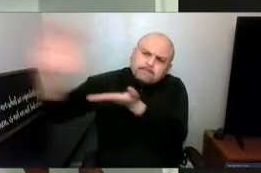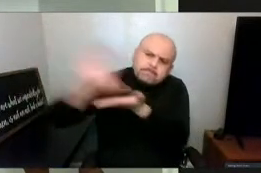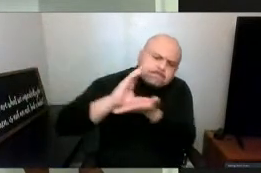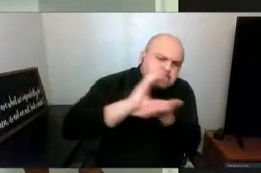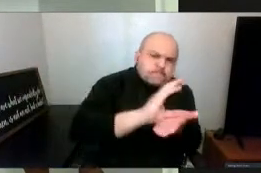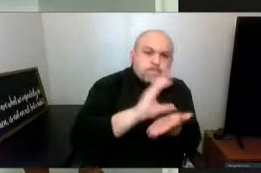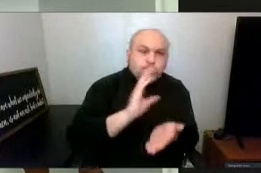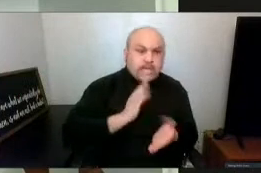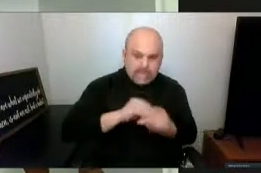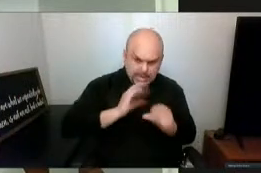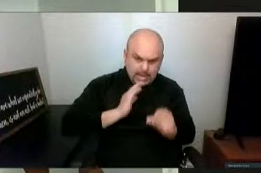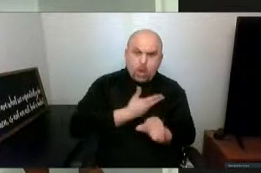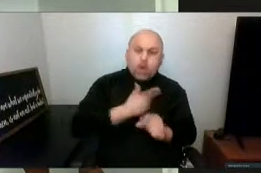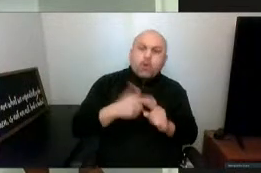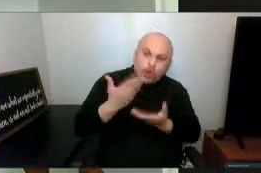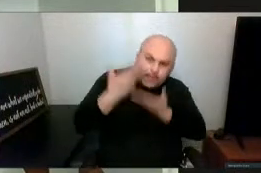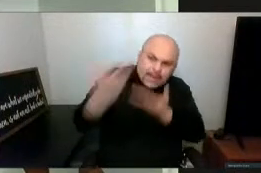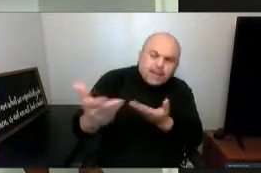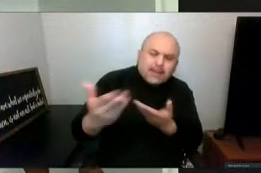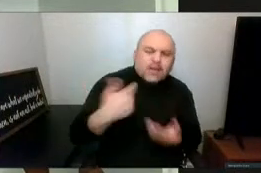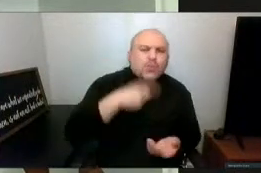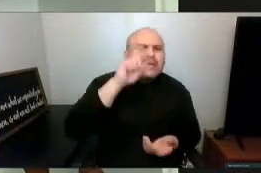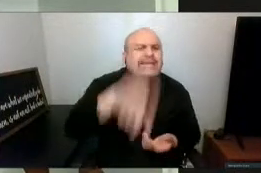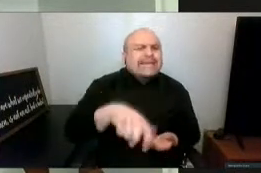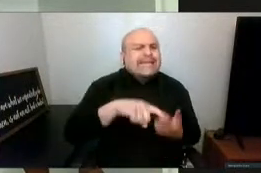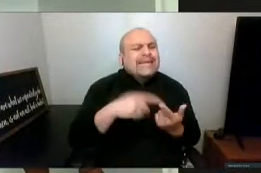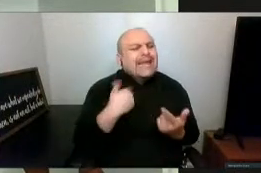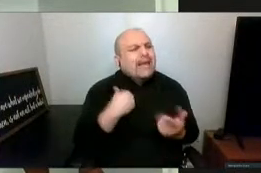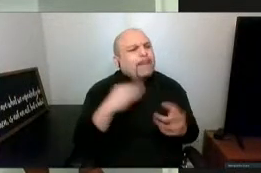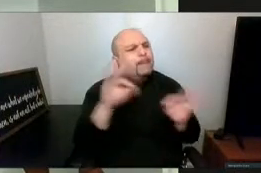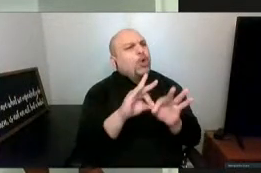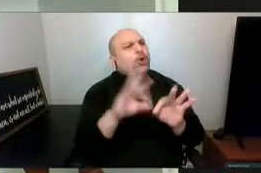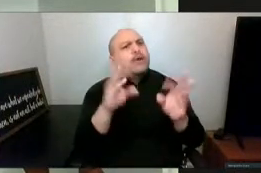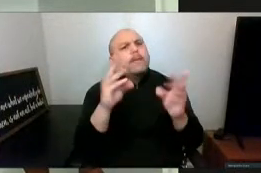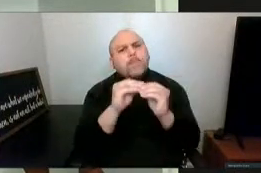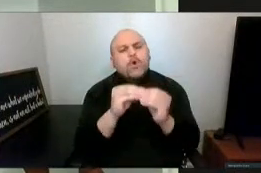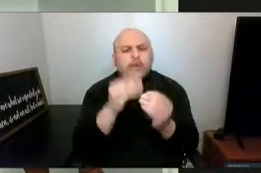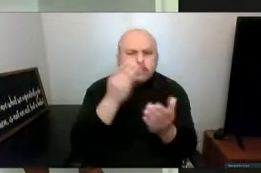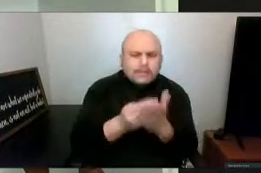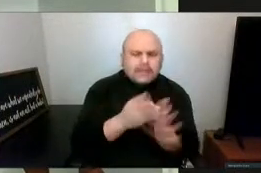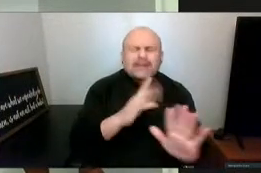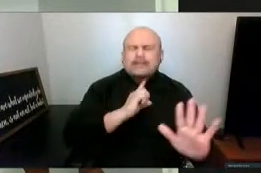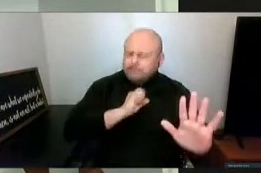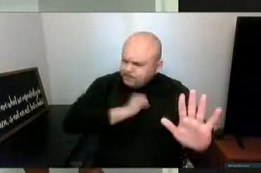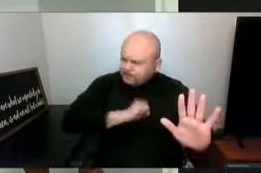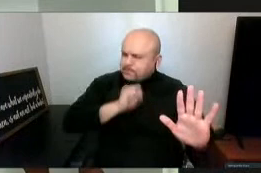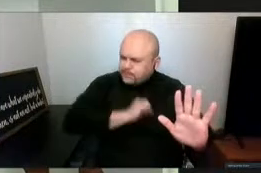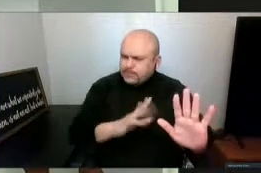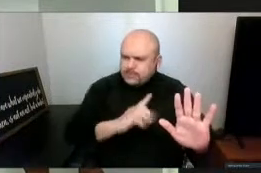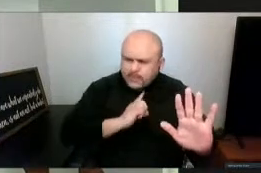recommendations. We need to have more funding, for those kinds of